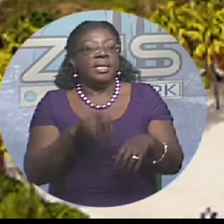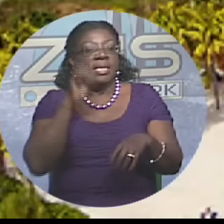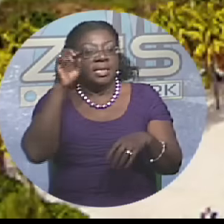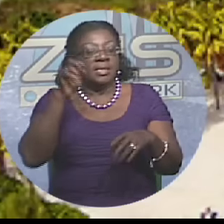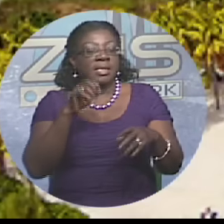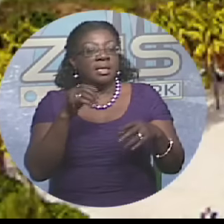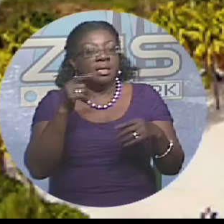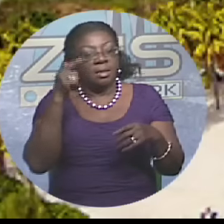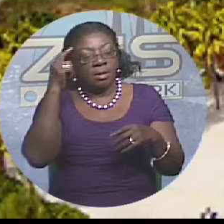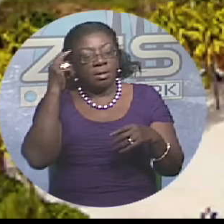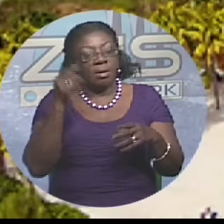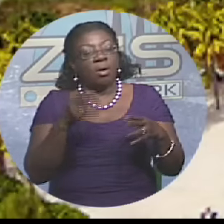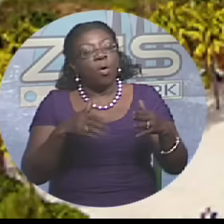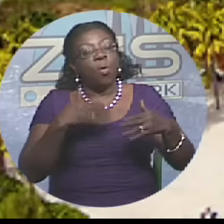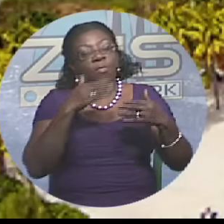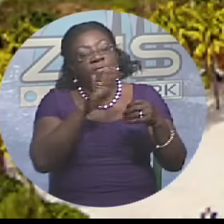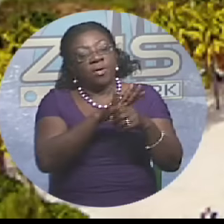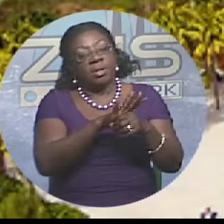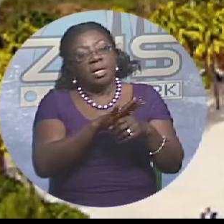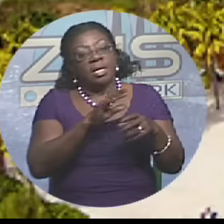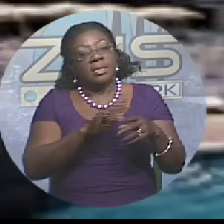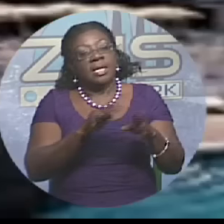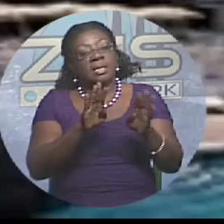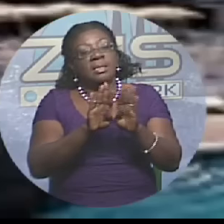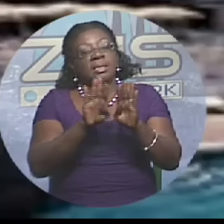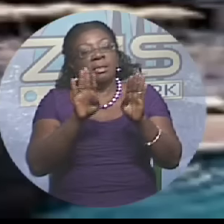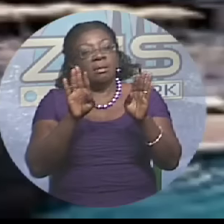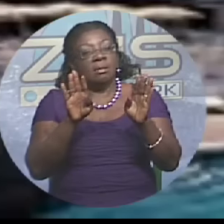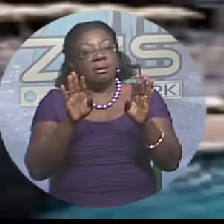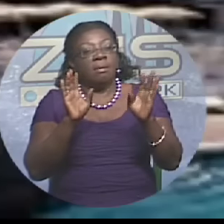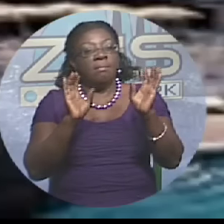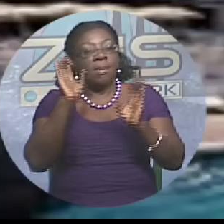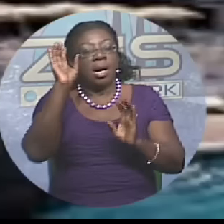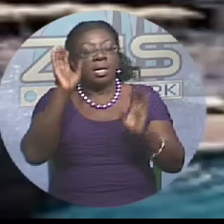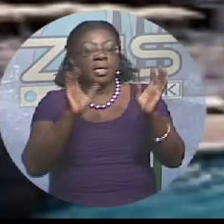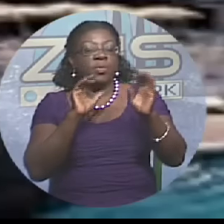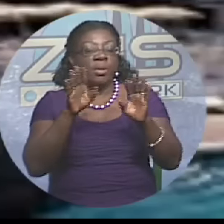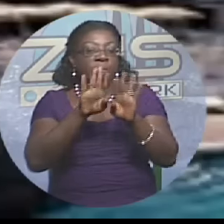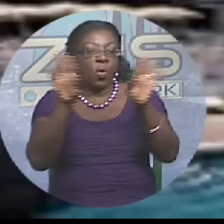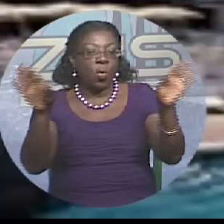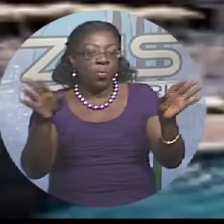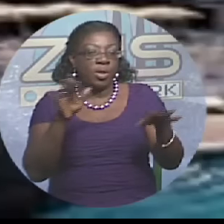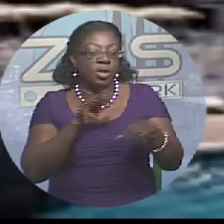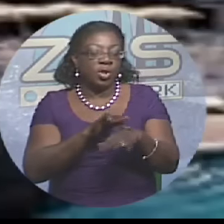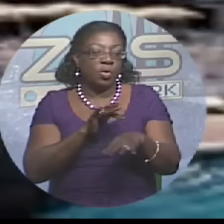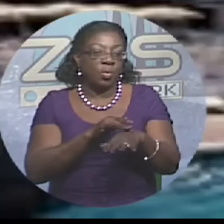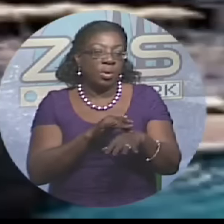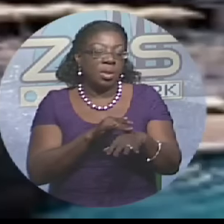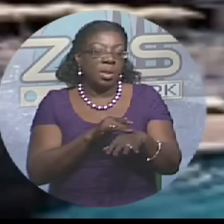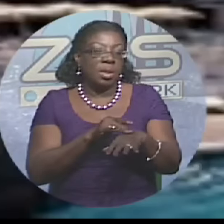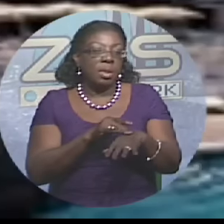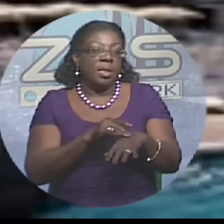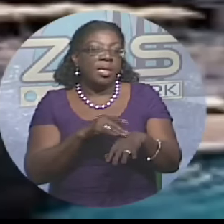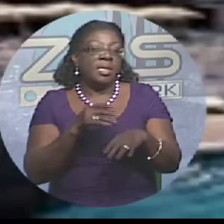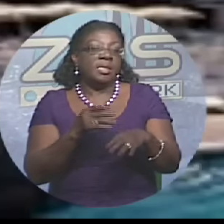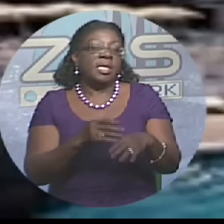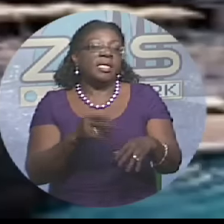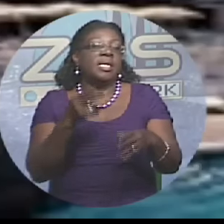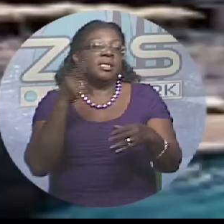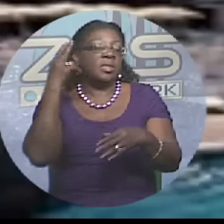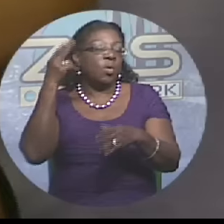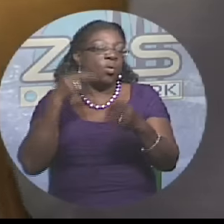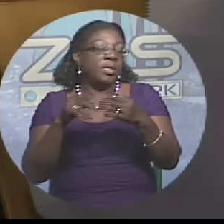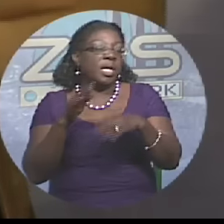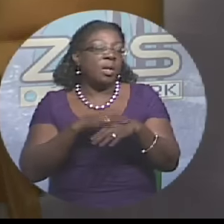still optimistic the market will open soon. He alluded to the Warwick Hotel on Paradise Island and the Marriott Hotel on West Bay